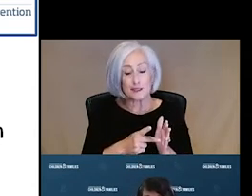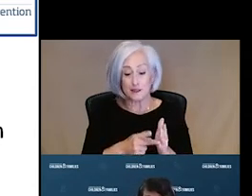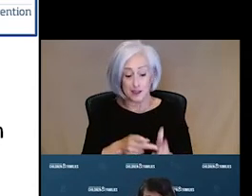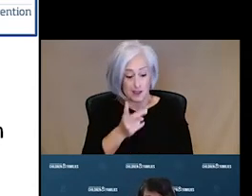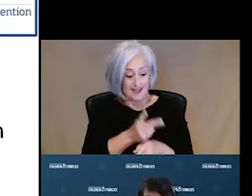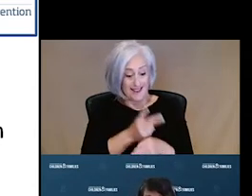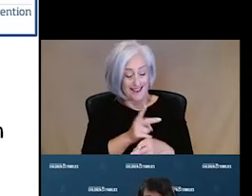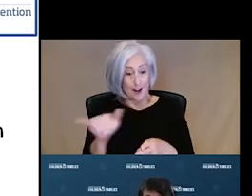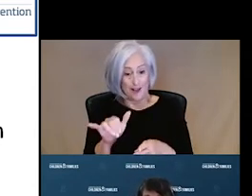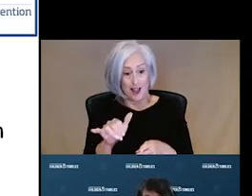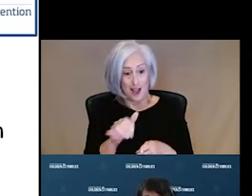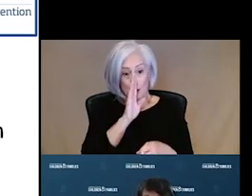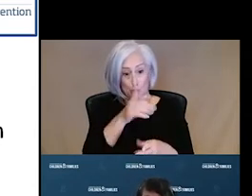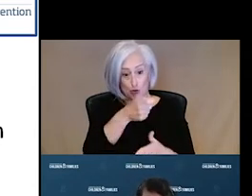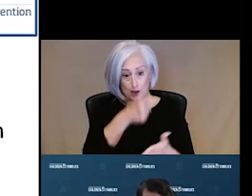by